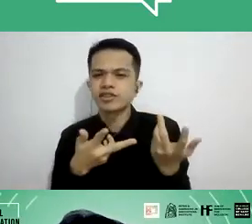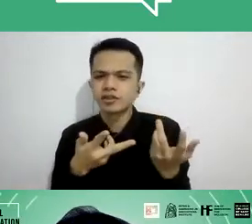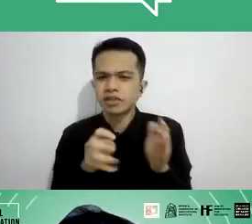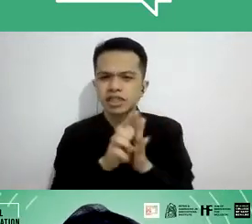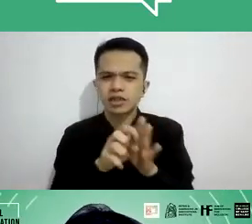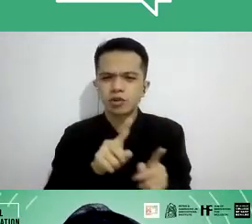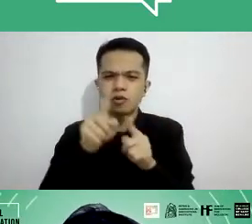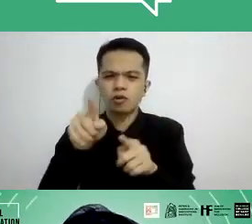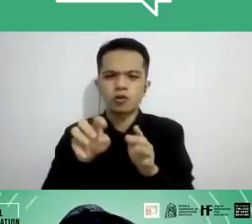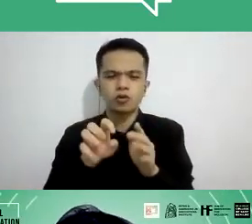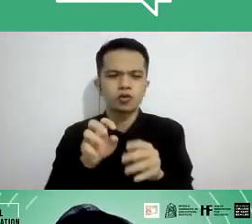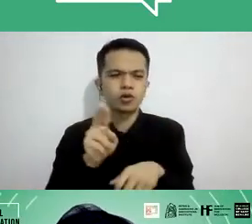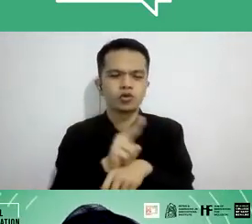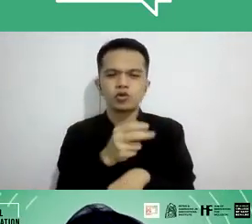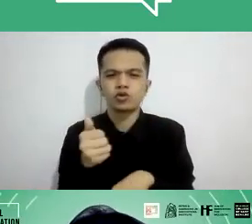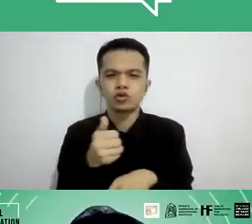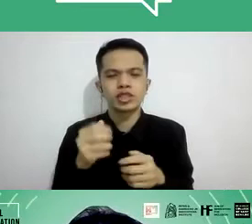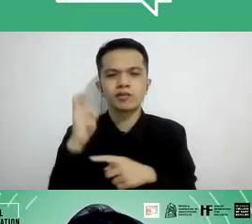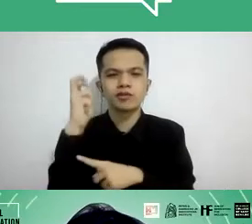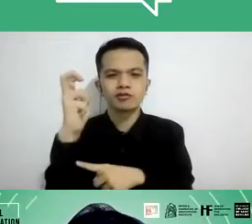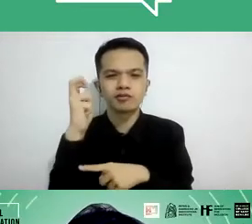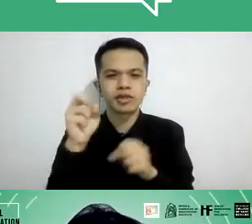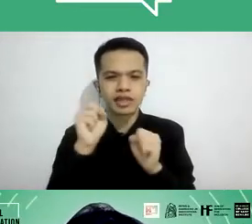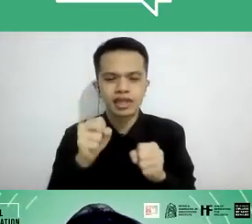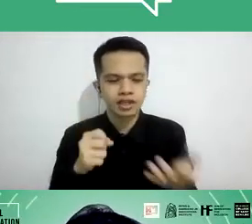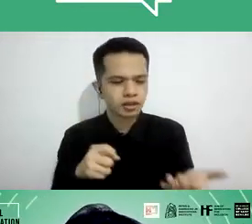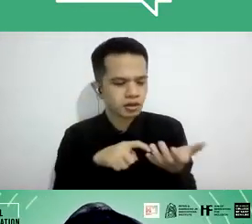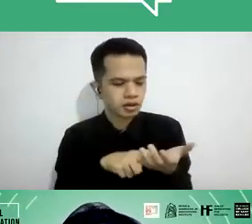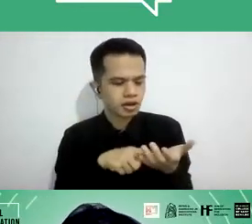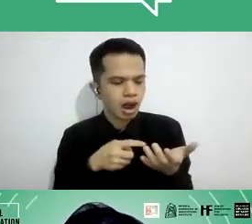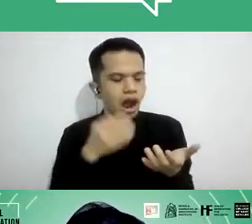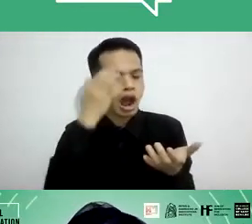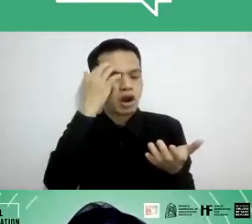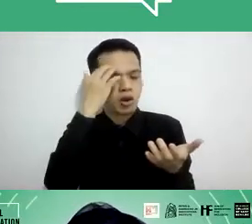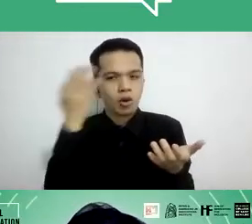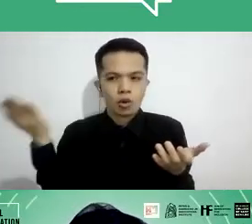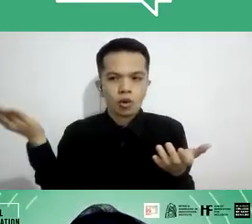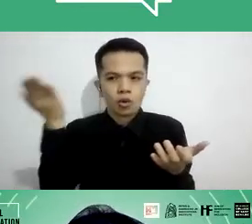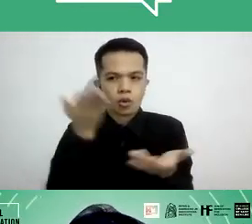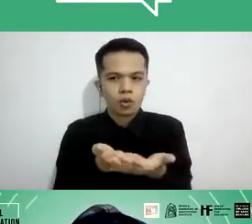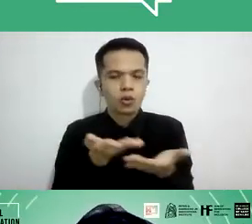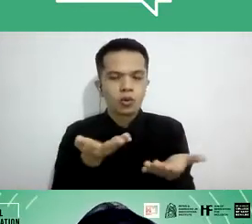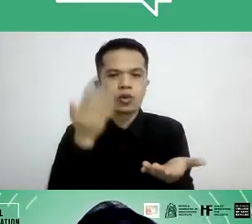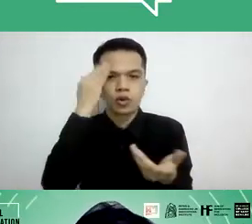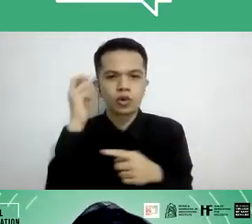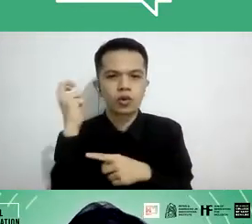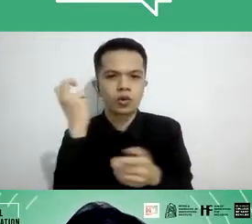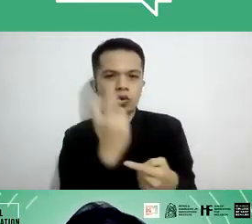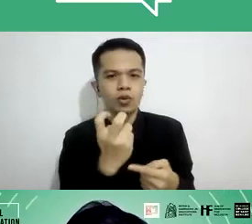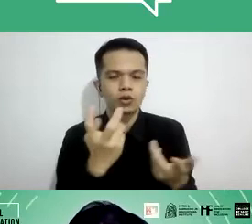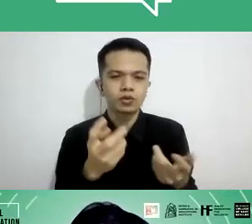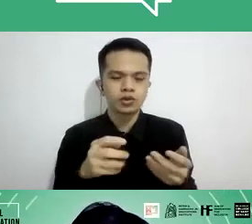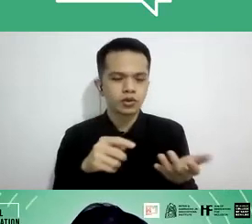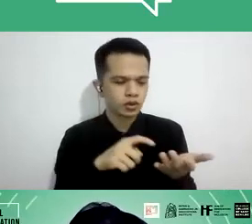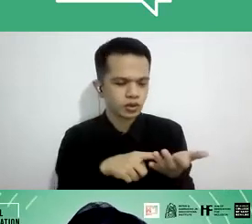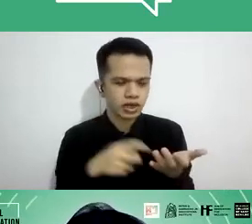you commute using the MRT. You can check your phone and know exactly when it's arriving. You can know how full the MRT will be when you